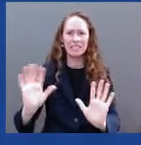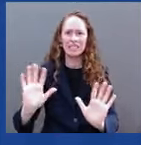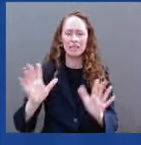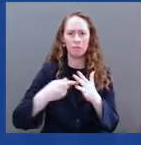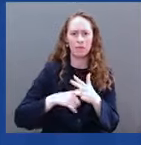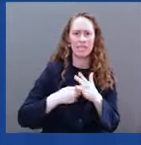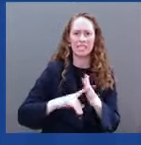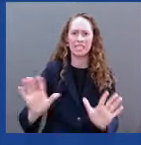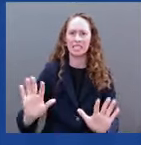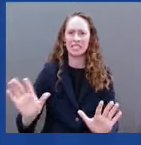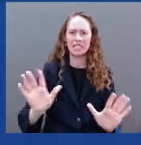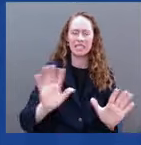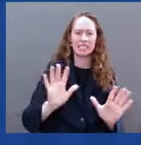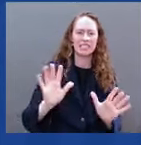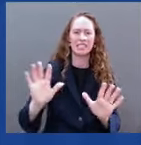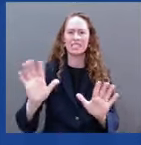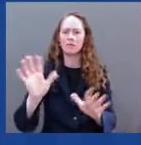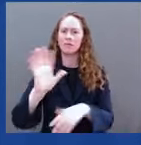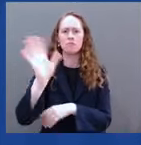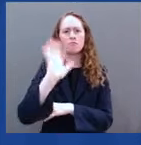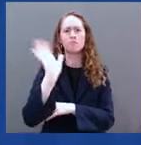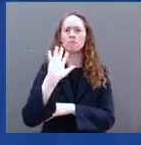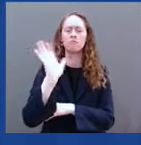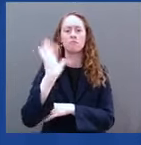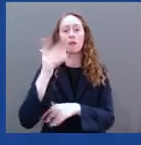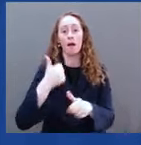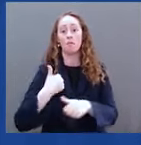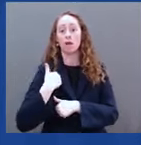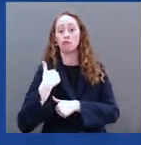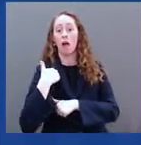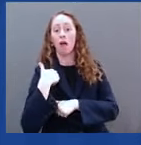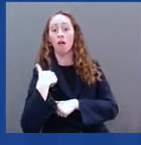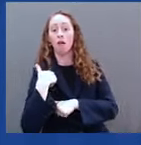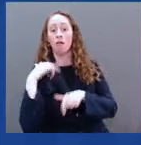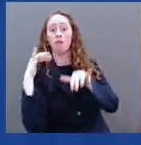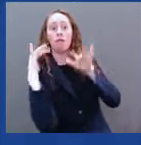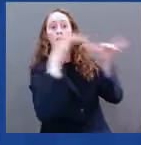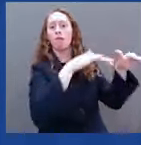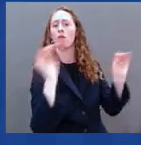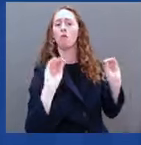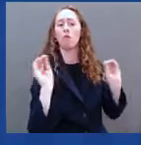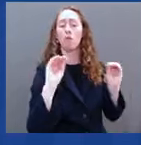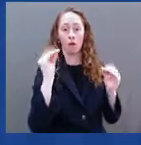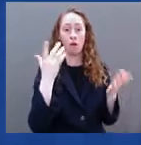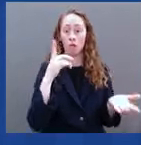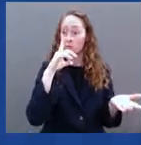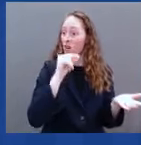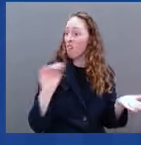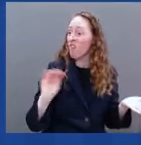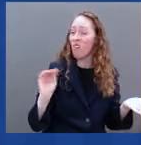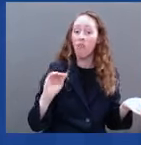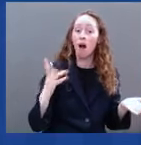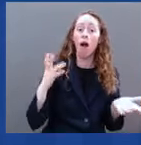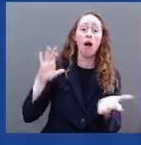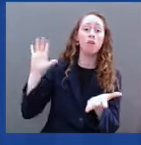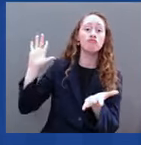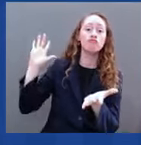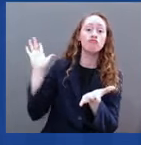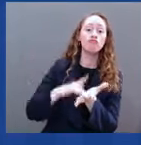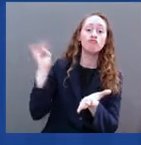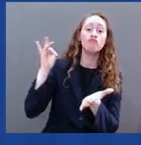been emboldened knowing that you are not going to get involved directly in this conflict? No.